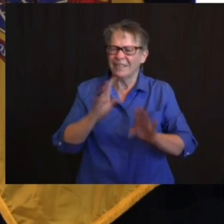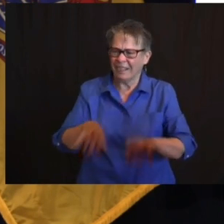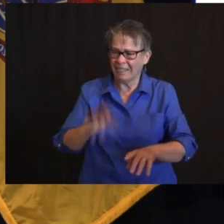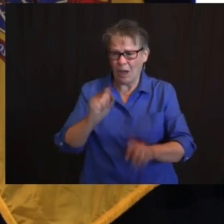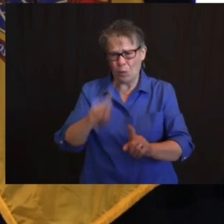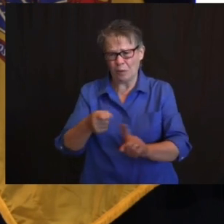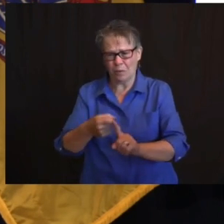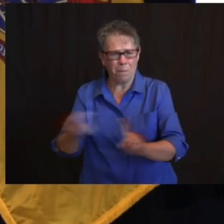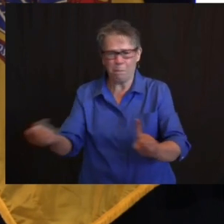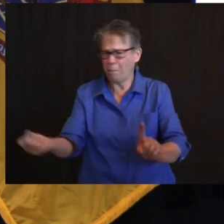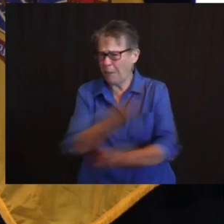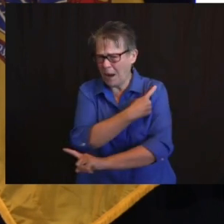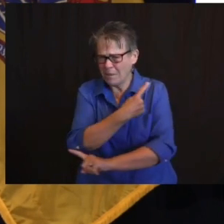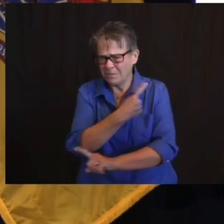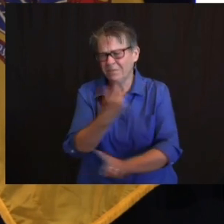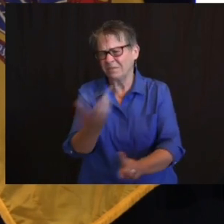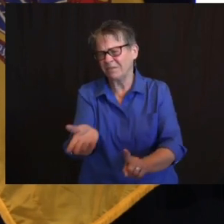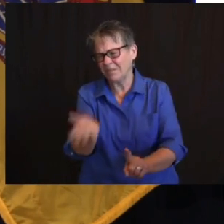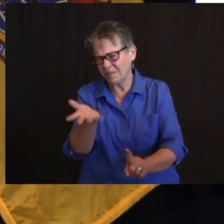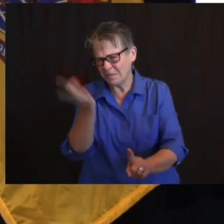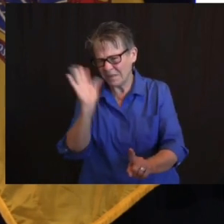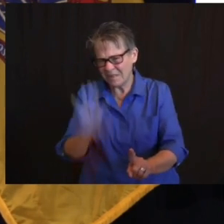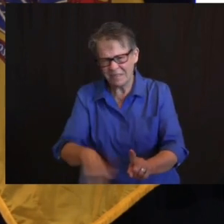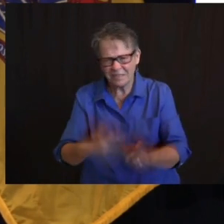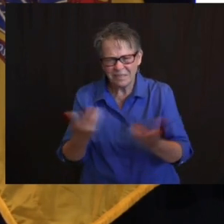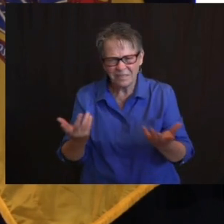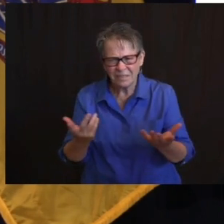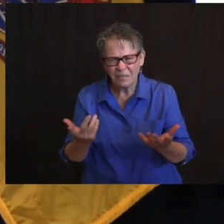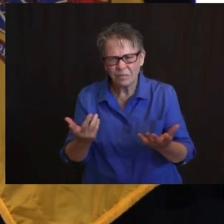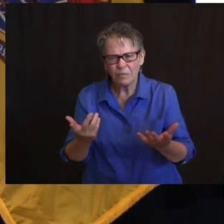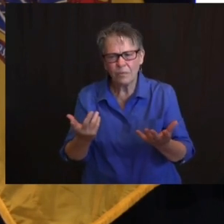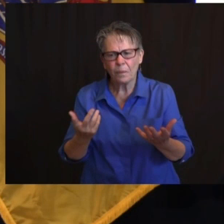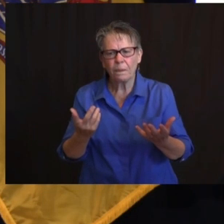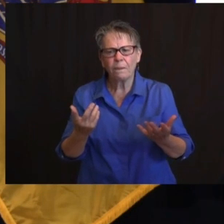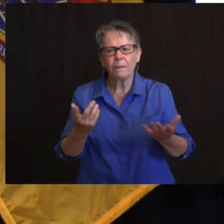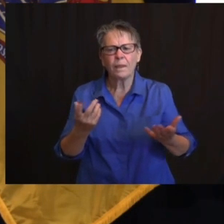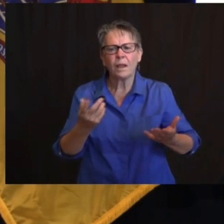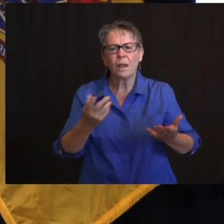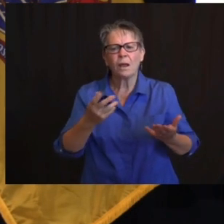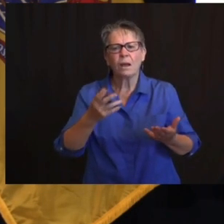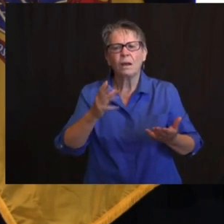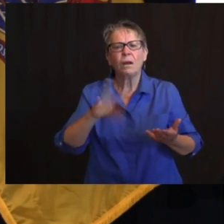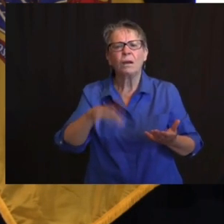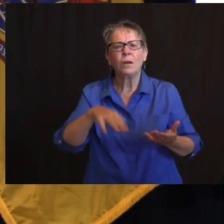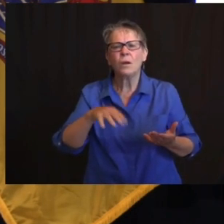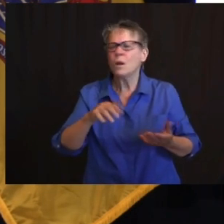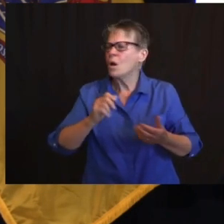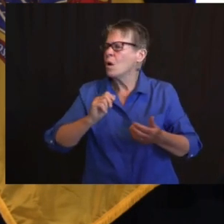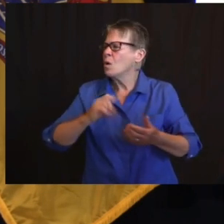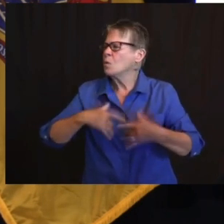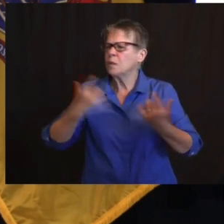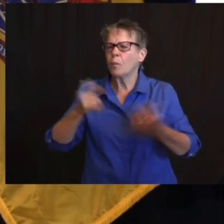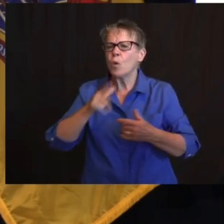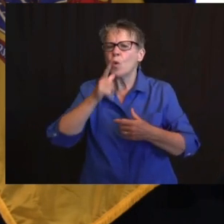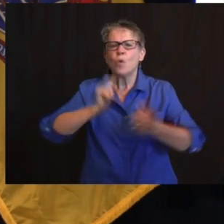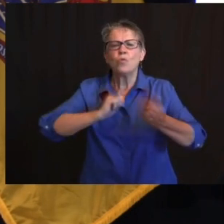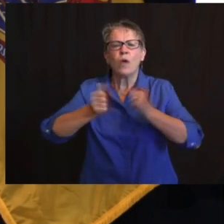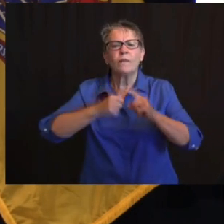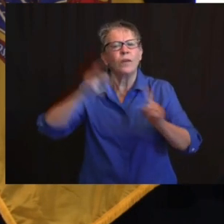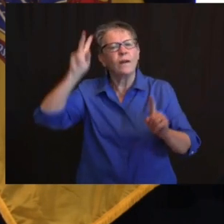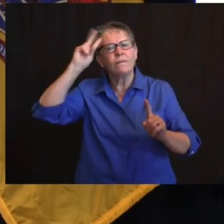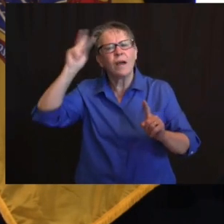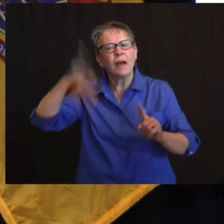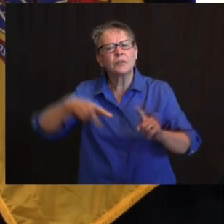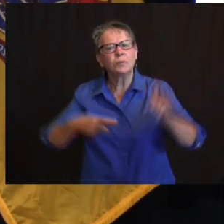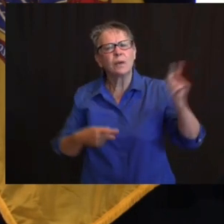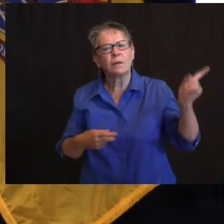the running for vice president on the Democratic side a little while back, saying that she thought the pick should be a woman of color. I'm